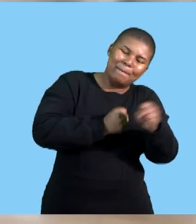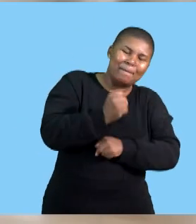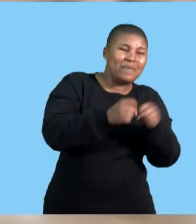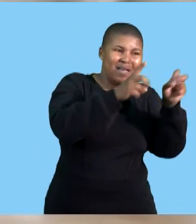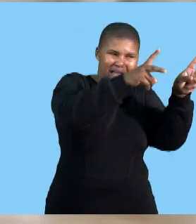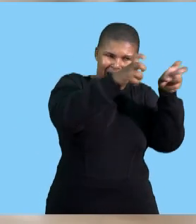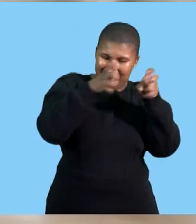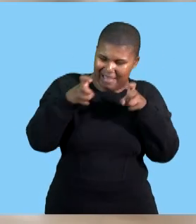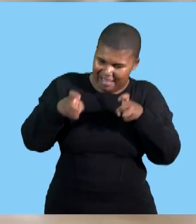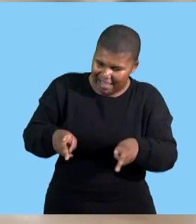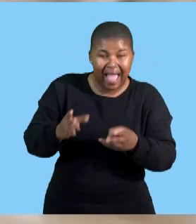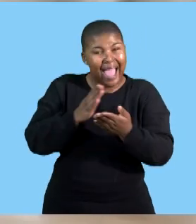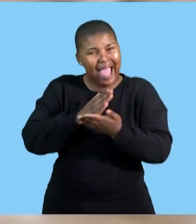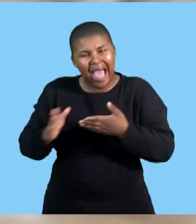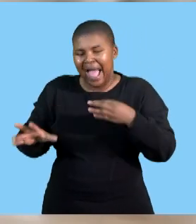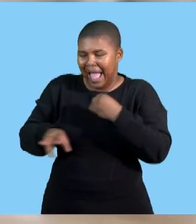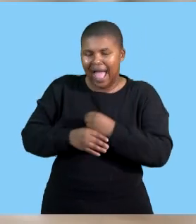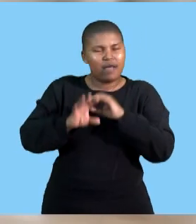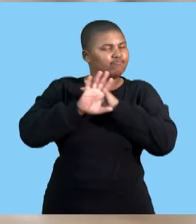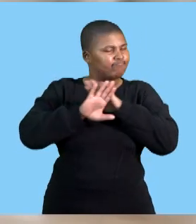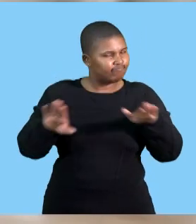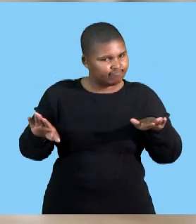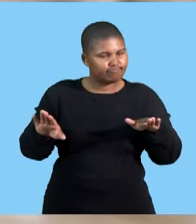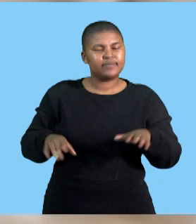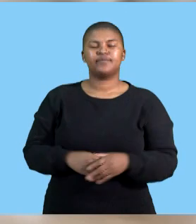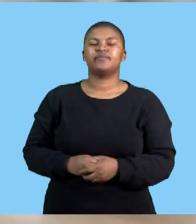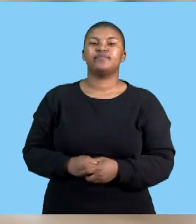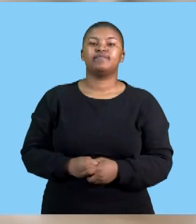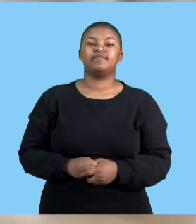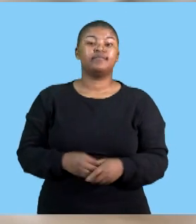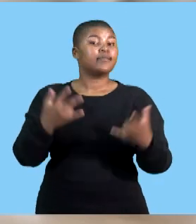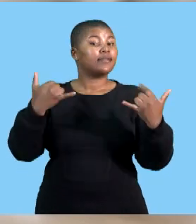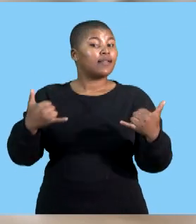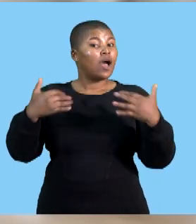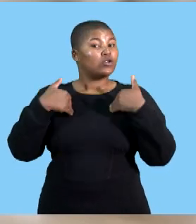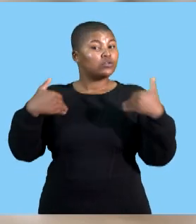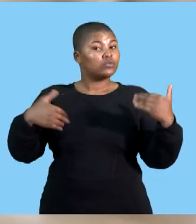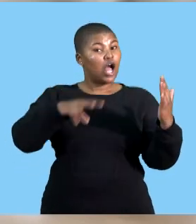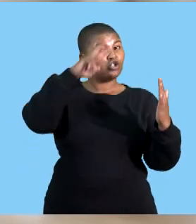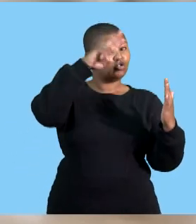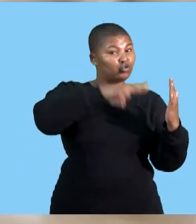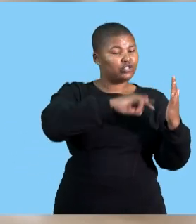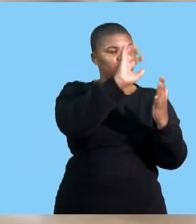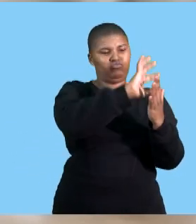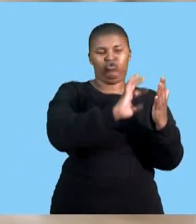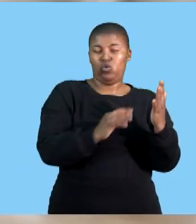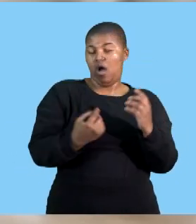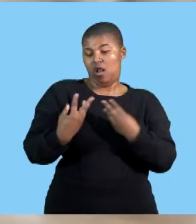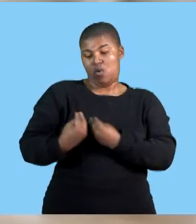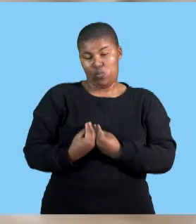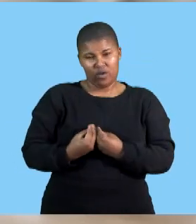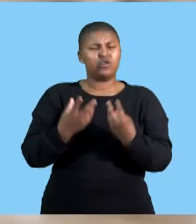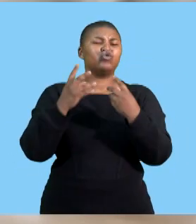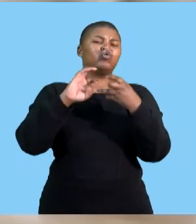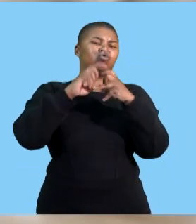to motivate the answer that we have given. Let's read the scenario together and try and figure